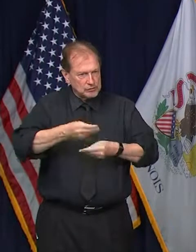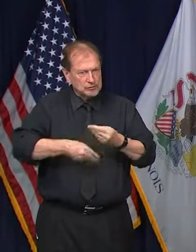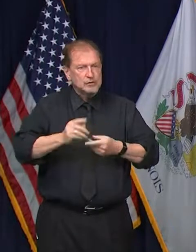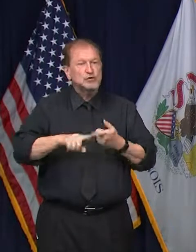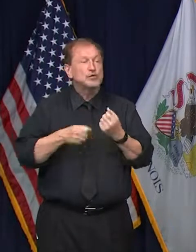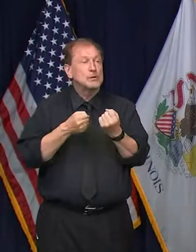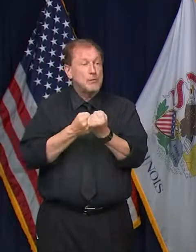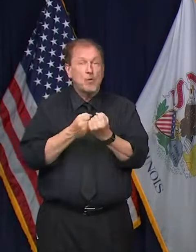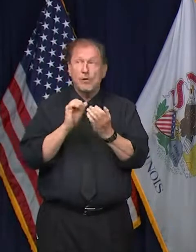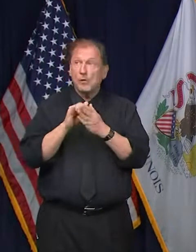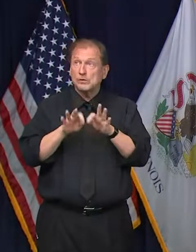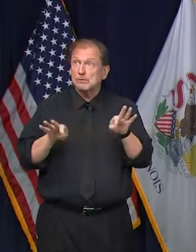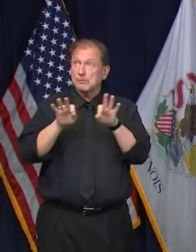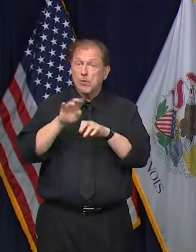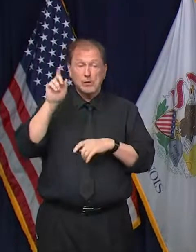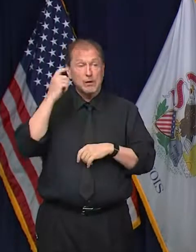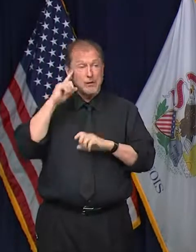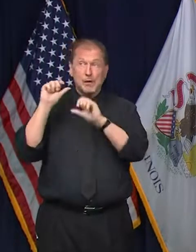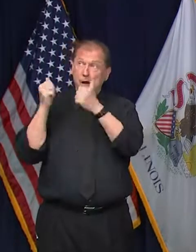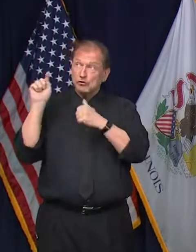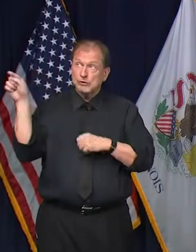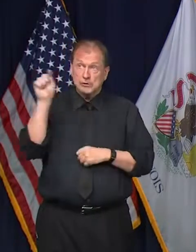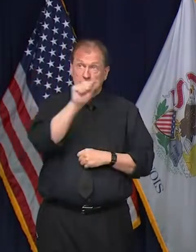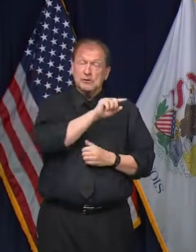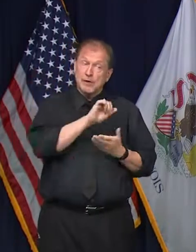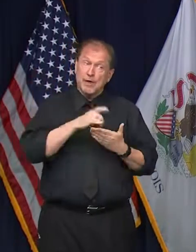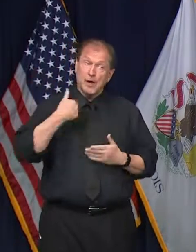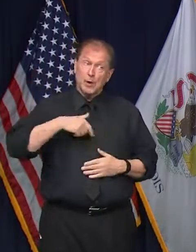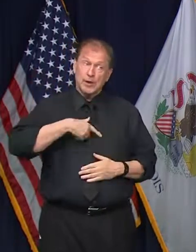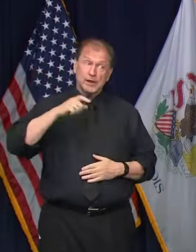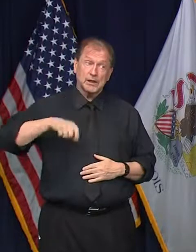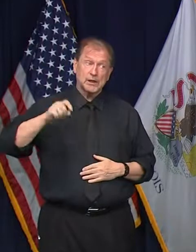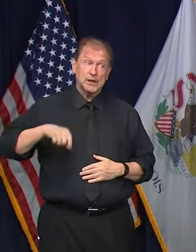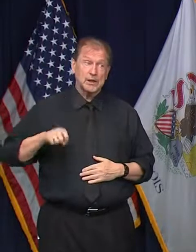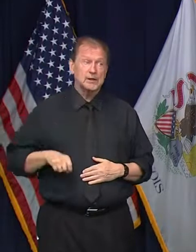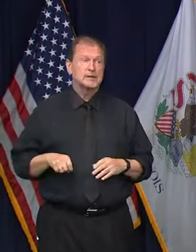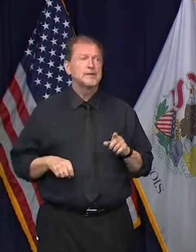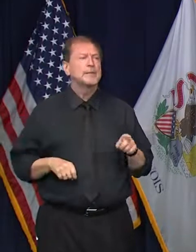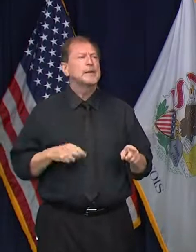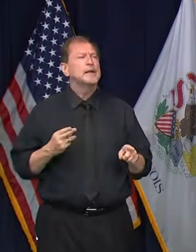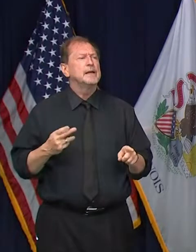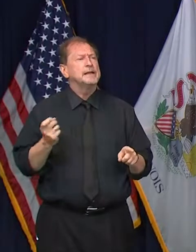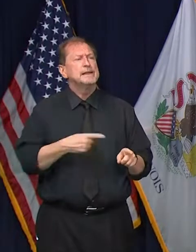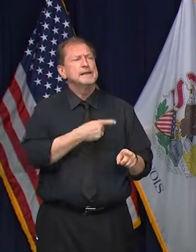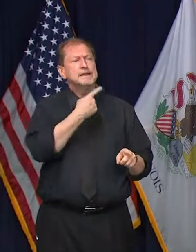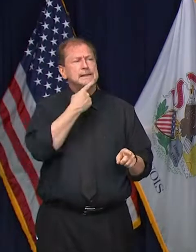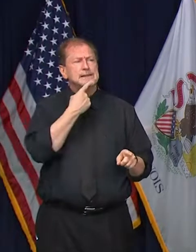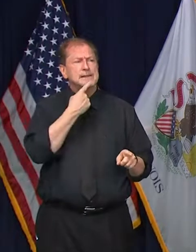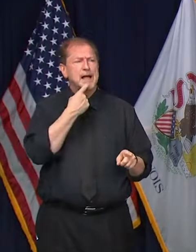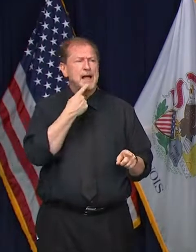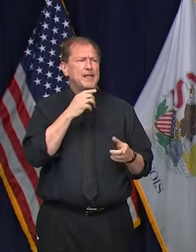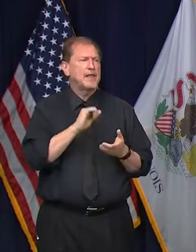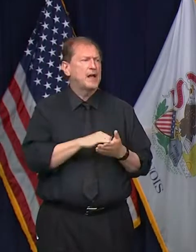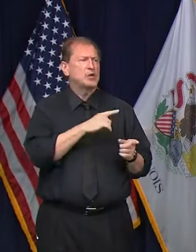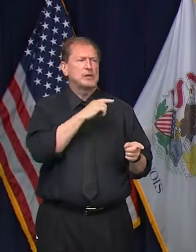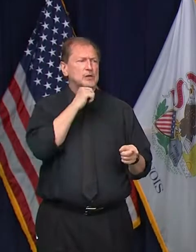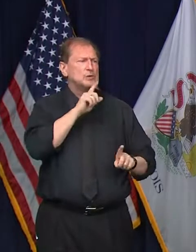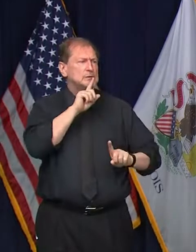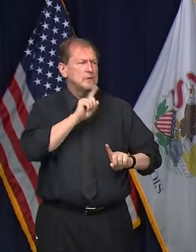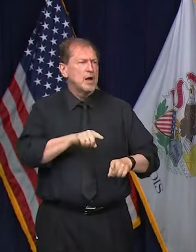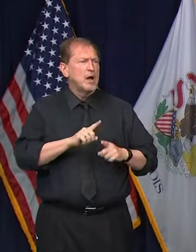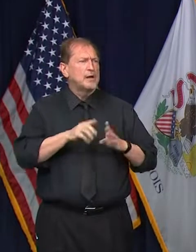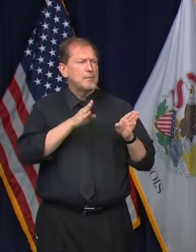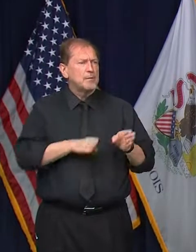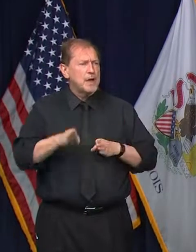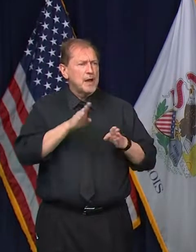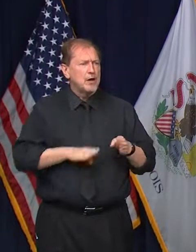now, frankly, need very badly in this pandemic. He's saying you were late to the ball game to respond and prepare for,